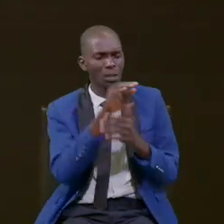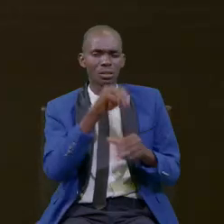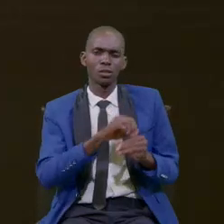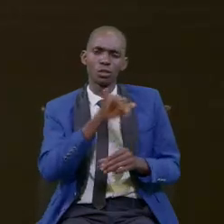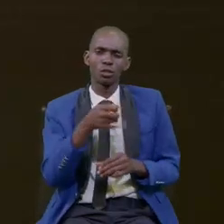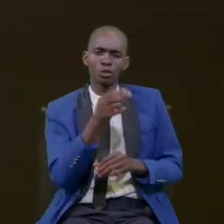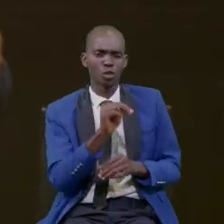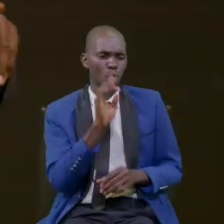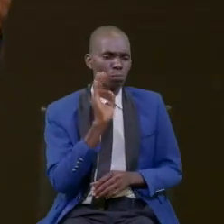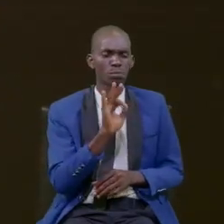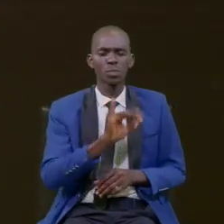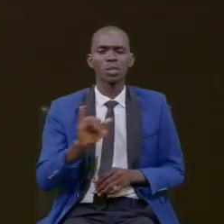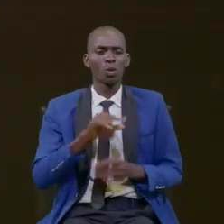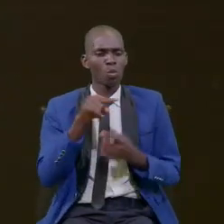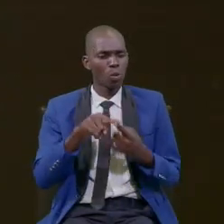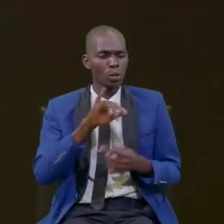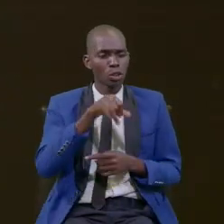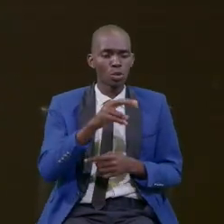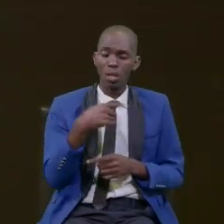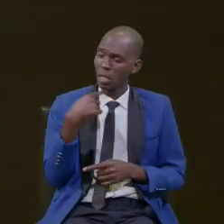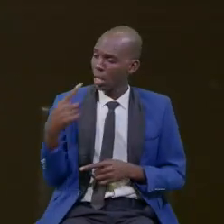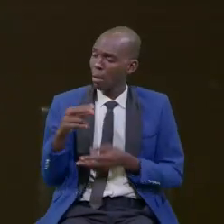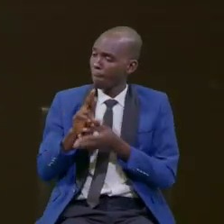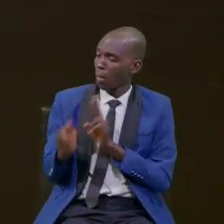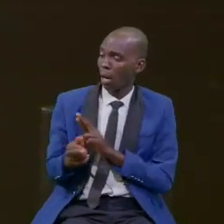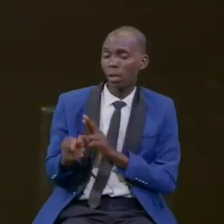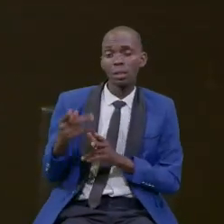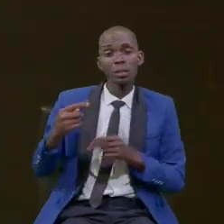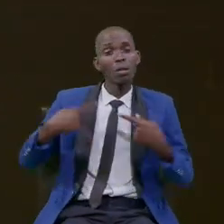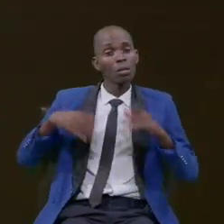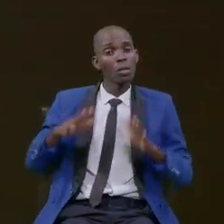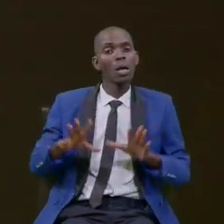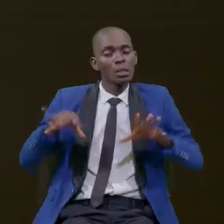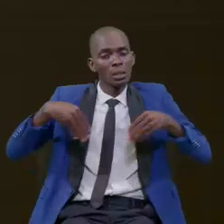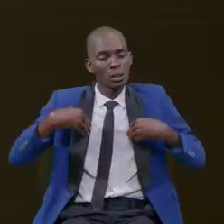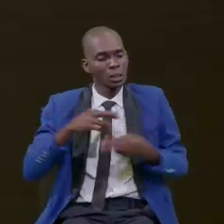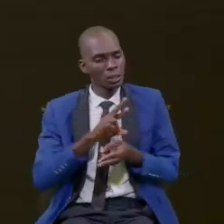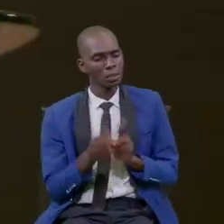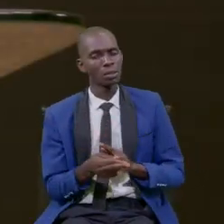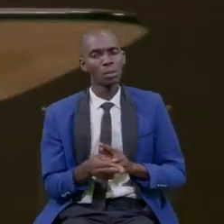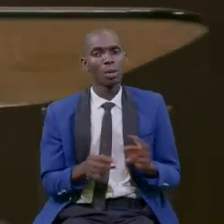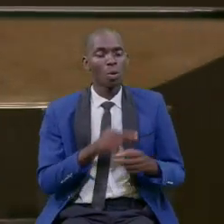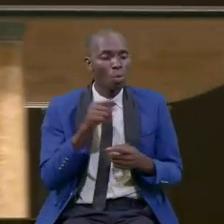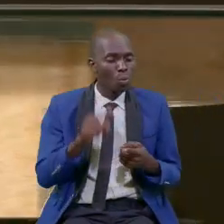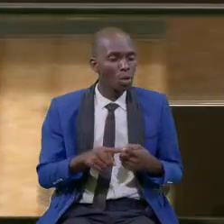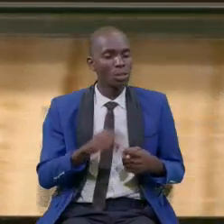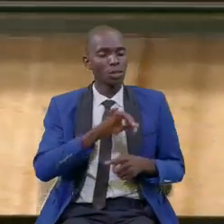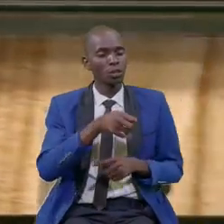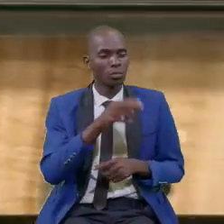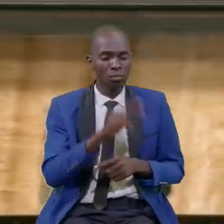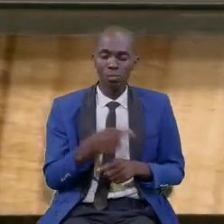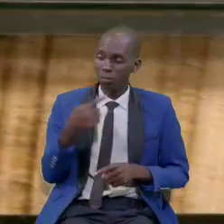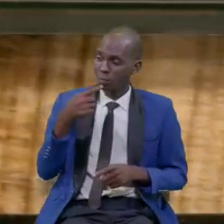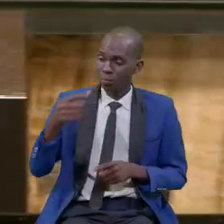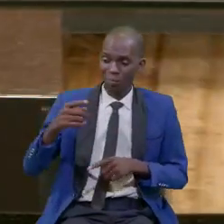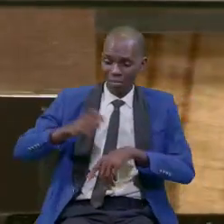believed him. When he said repent, they believed. When he said the axe is laid to the root of